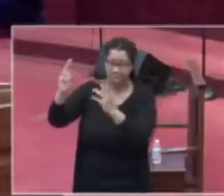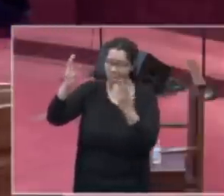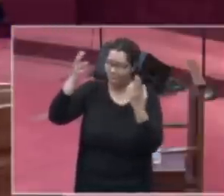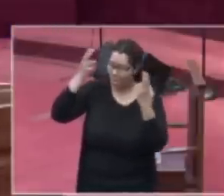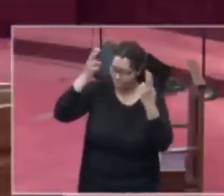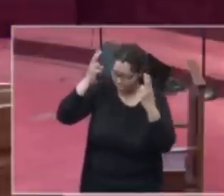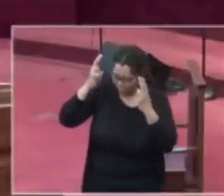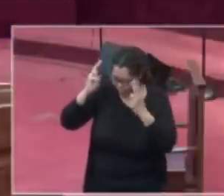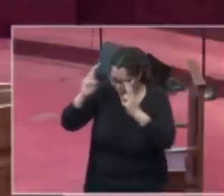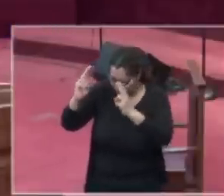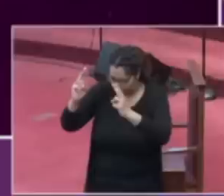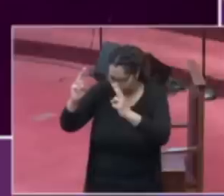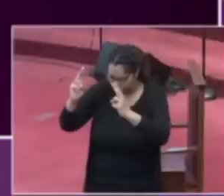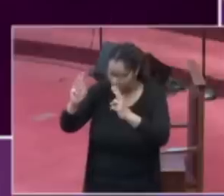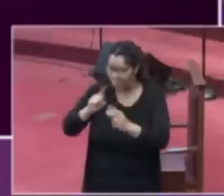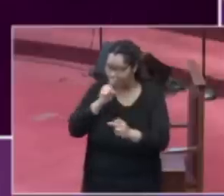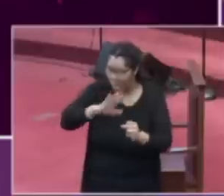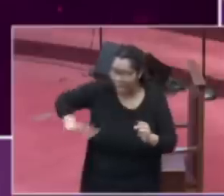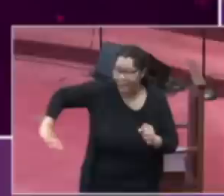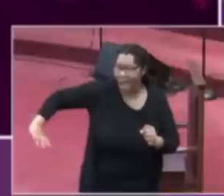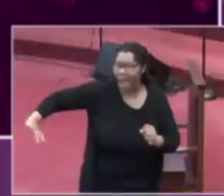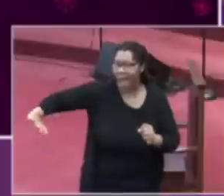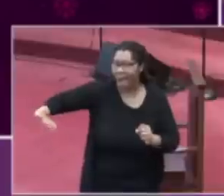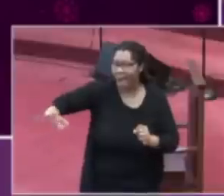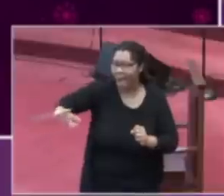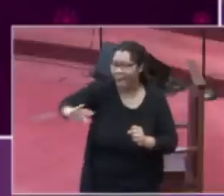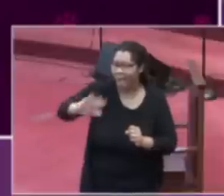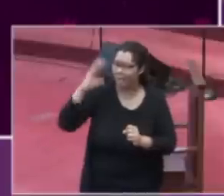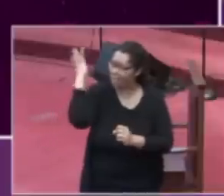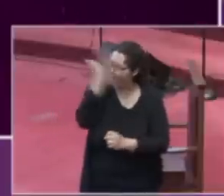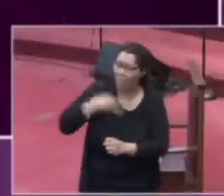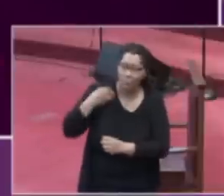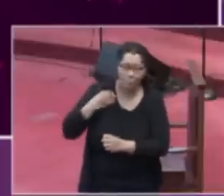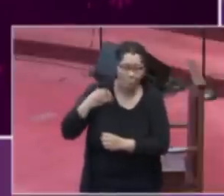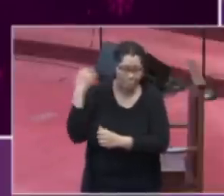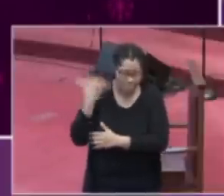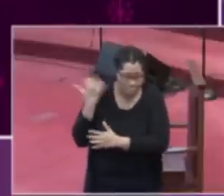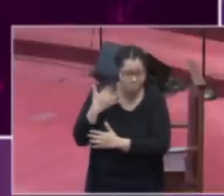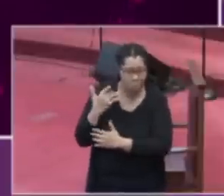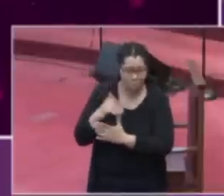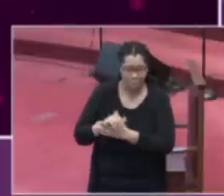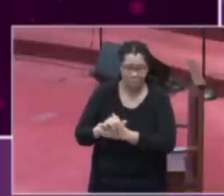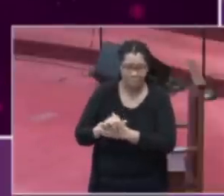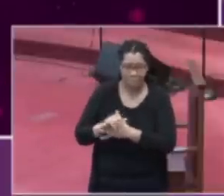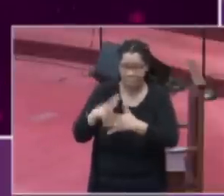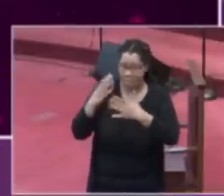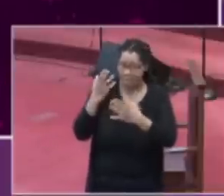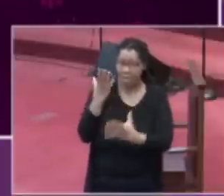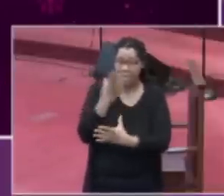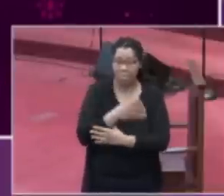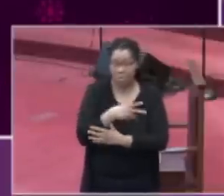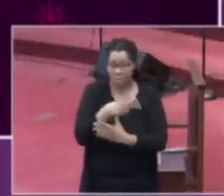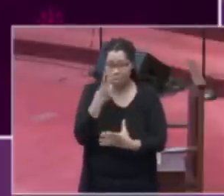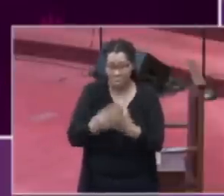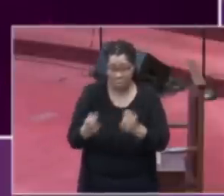honor, majesty, splendor, and here it is, both